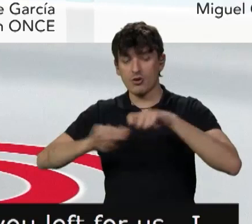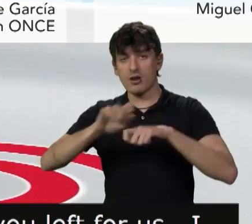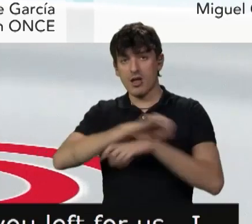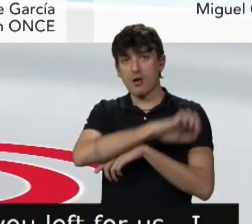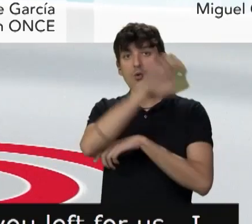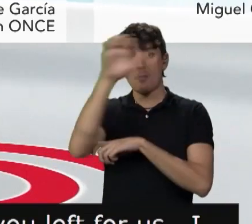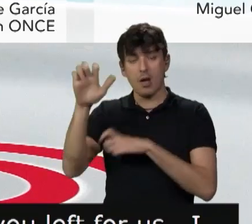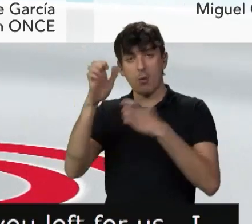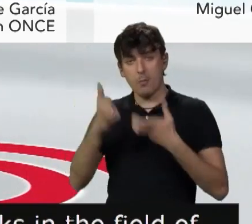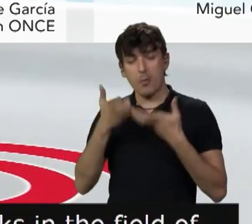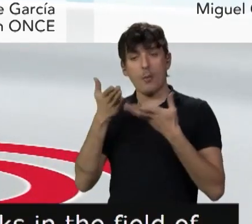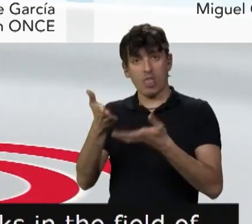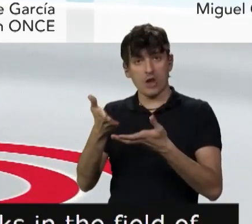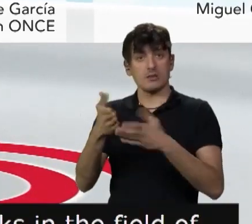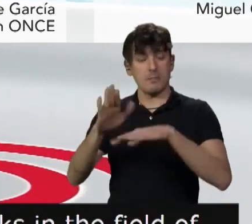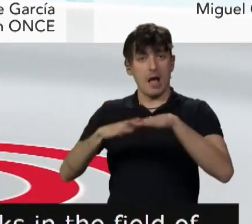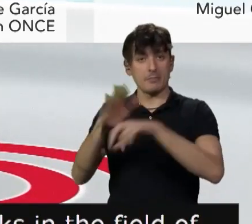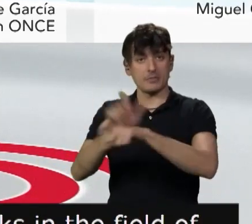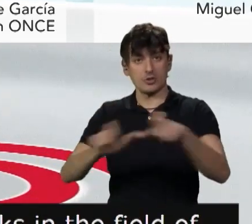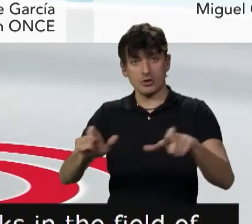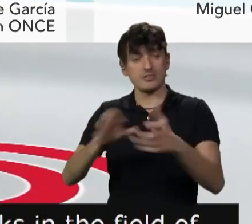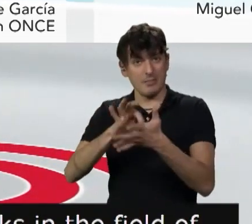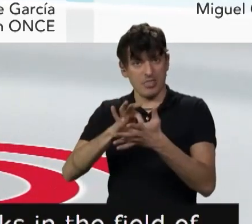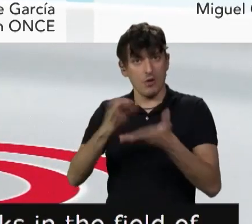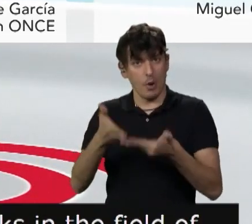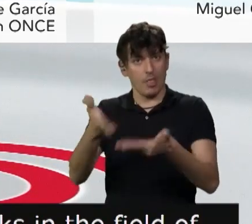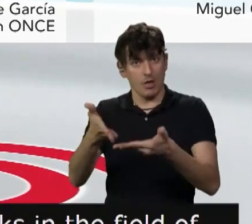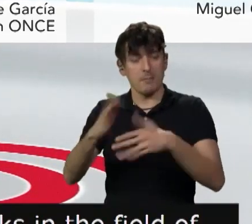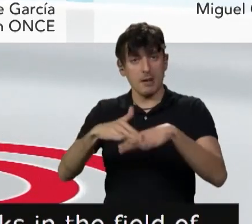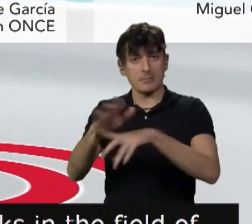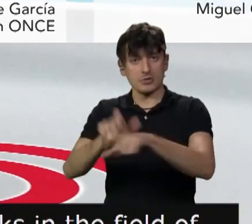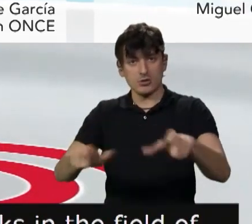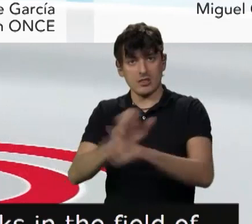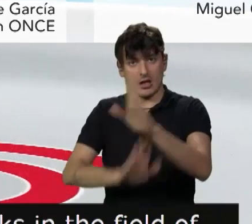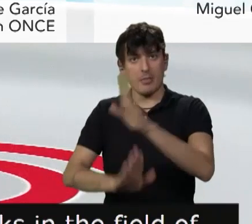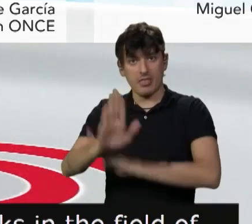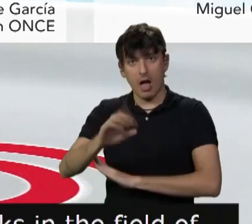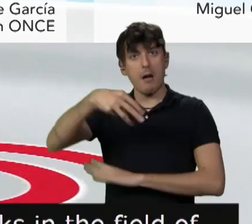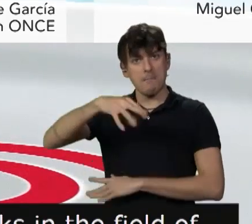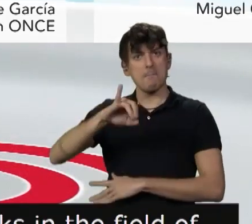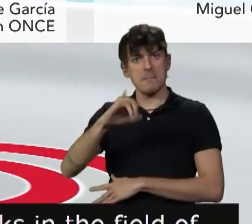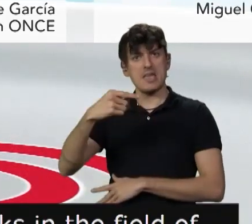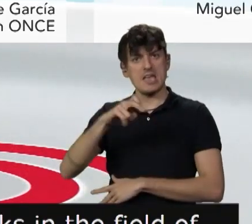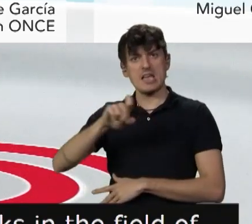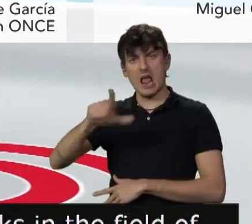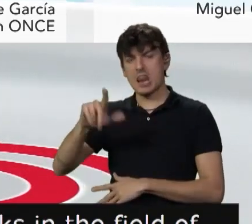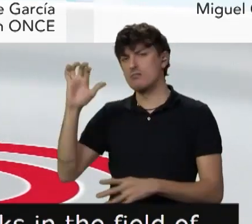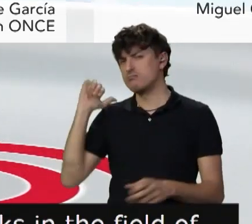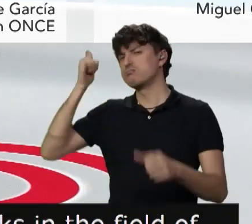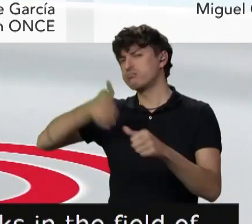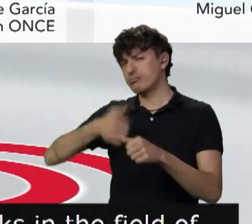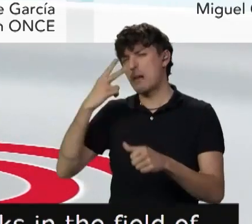the European Association of Producers for People with Disabilities. He has